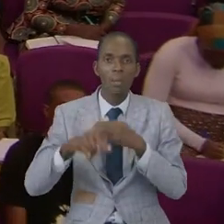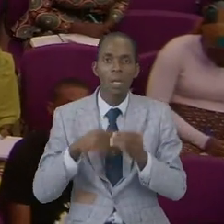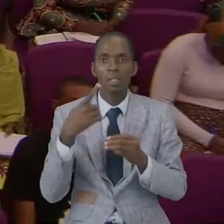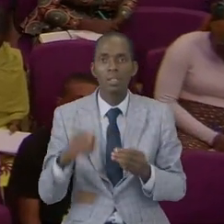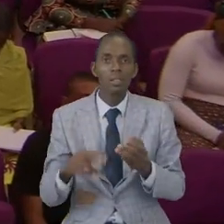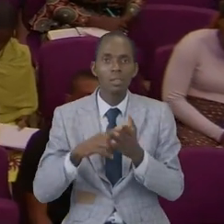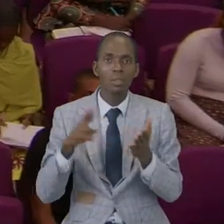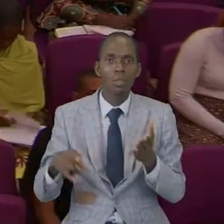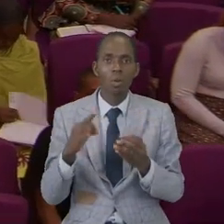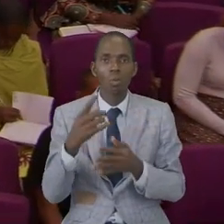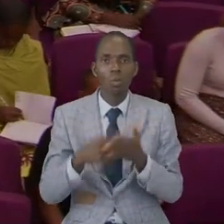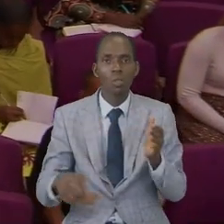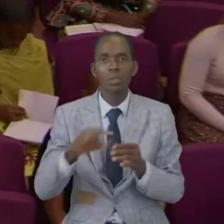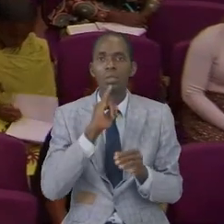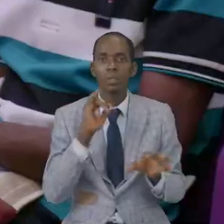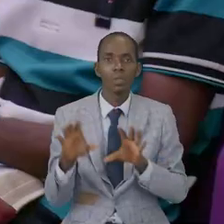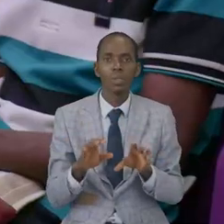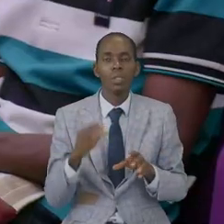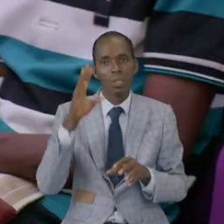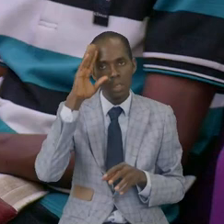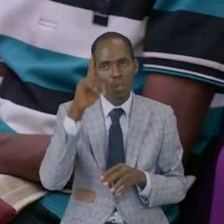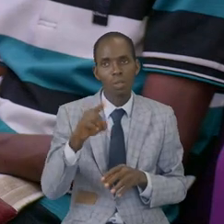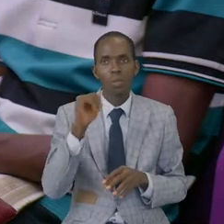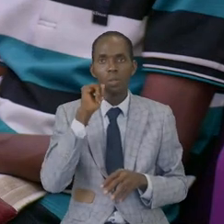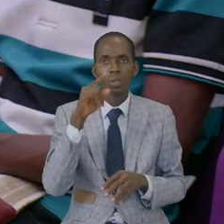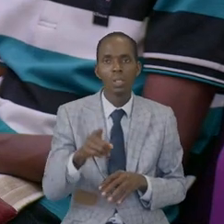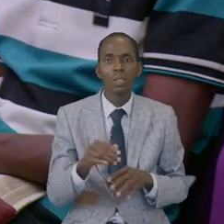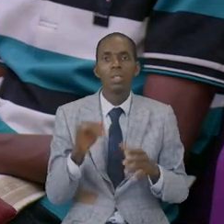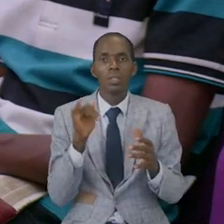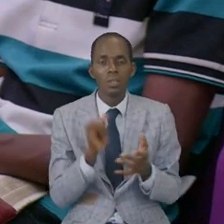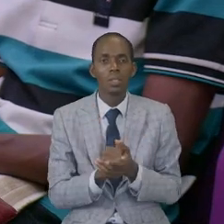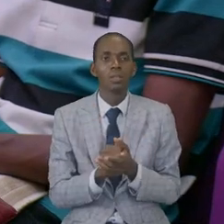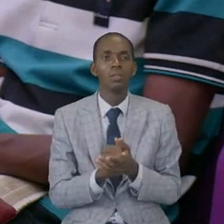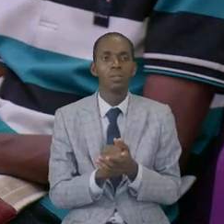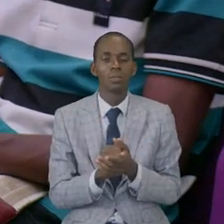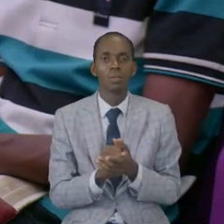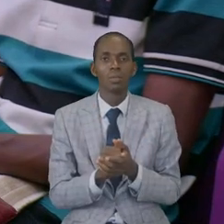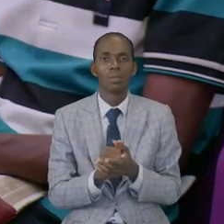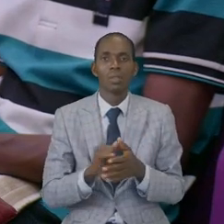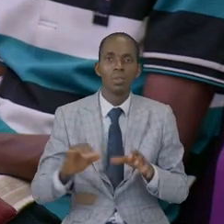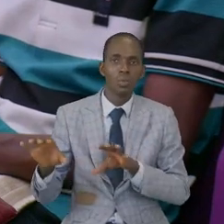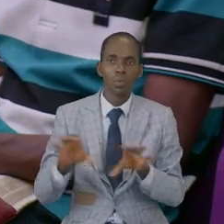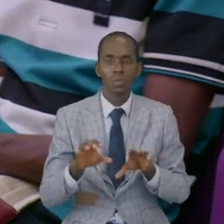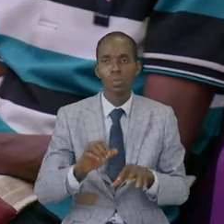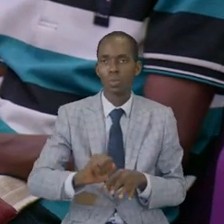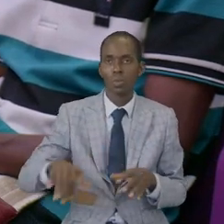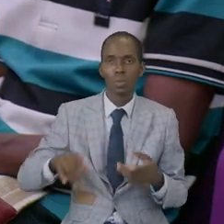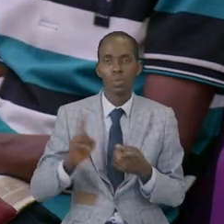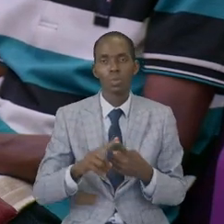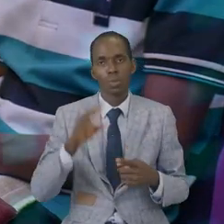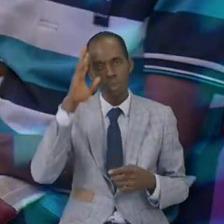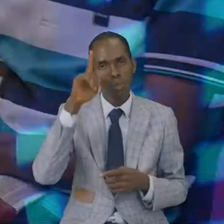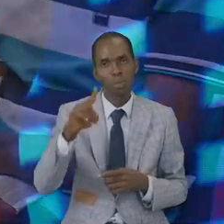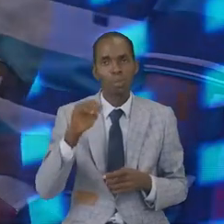consequences of what he's doing, he or she that sows to his or her flesh shall of